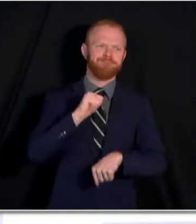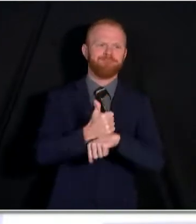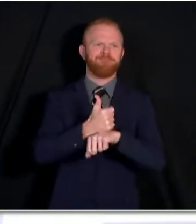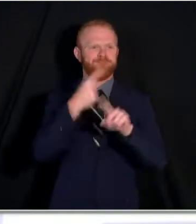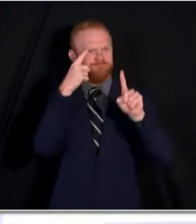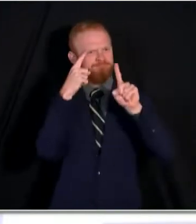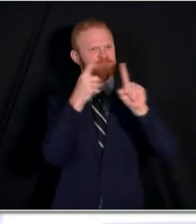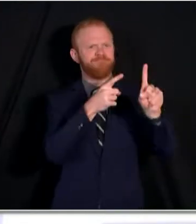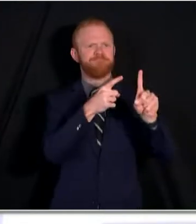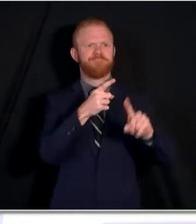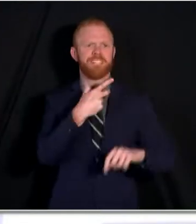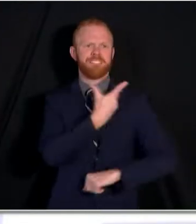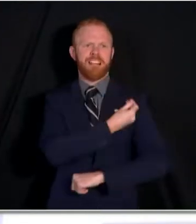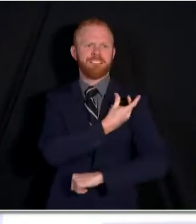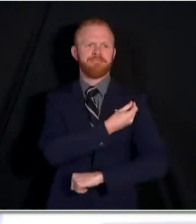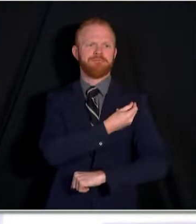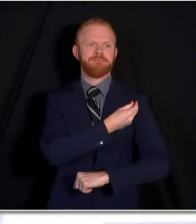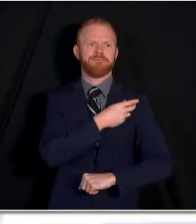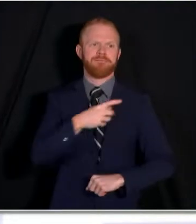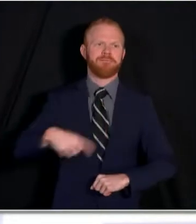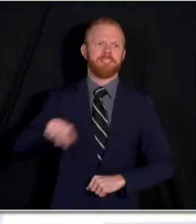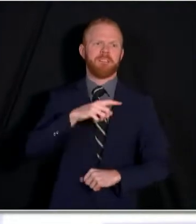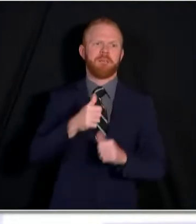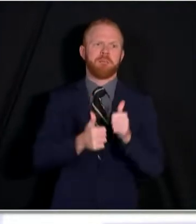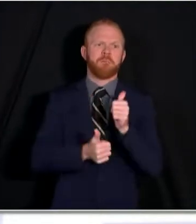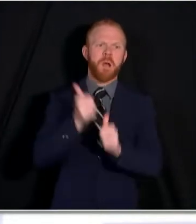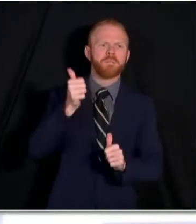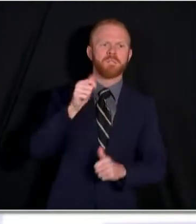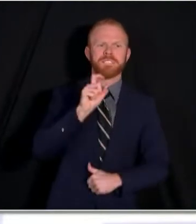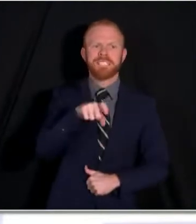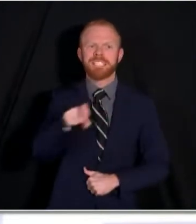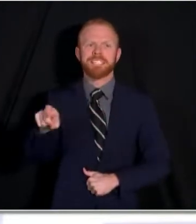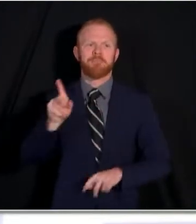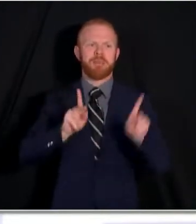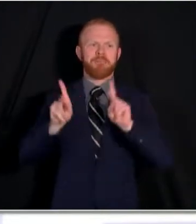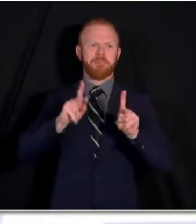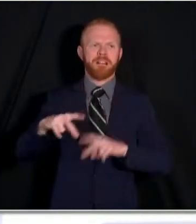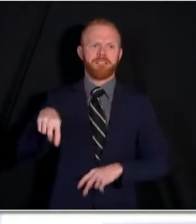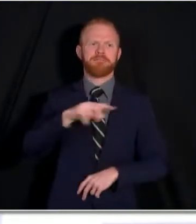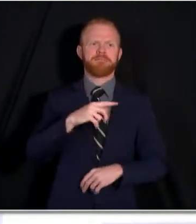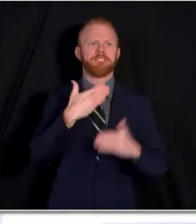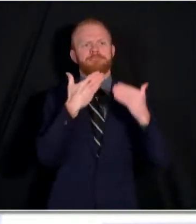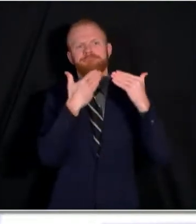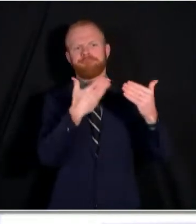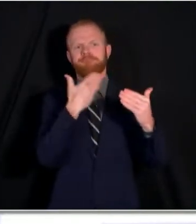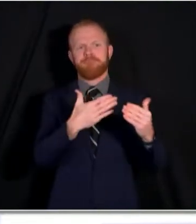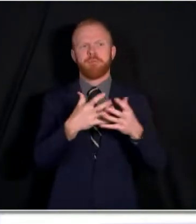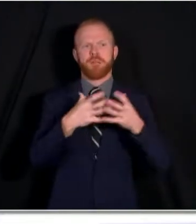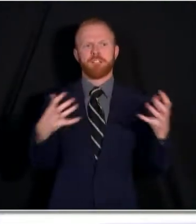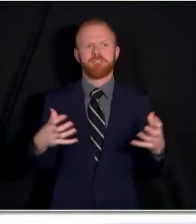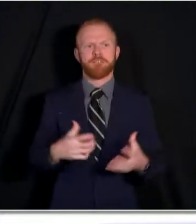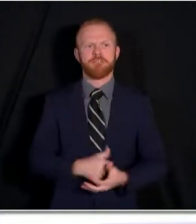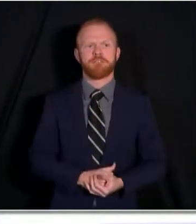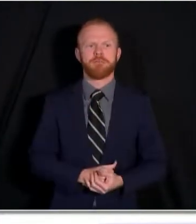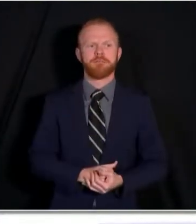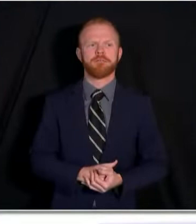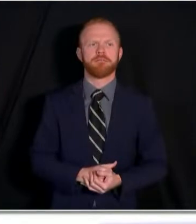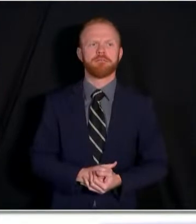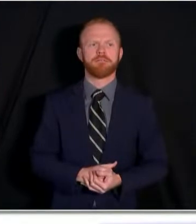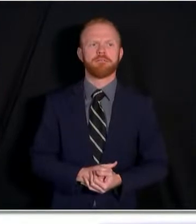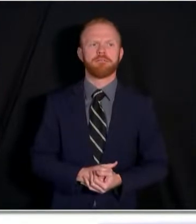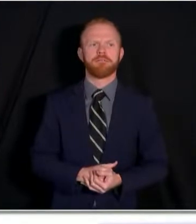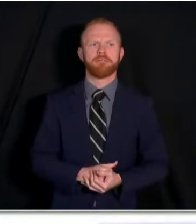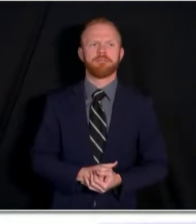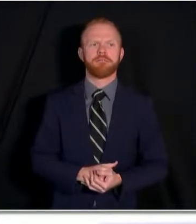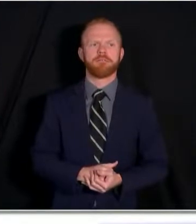the arms of our most vulnerable members of our community. Thank you very much. And with that, let me introduce the